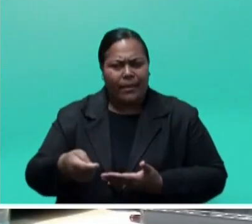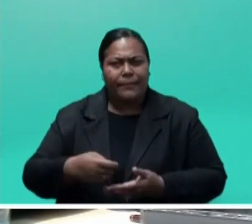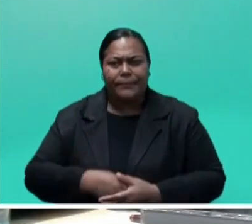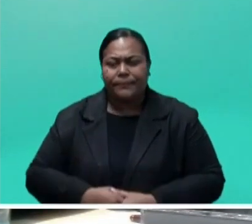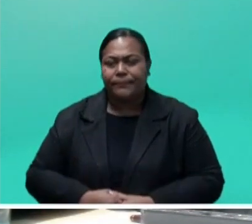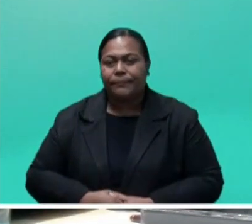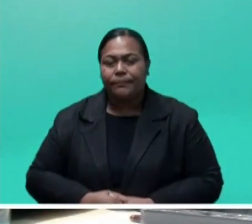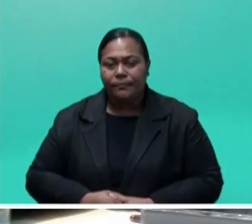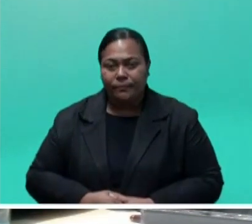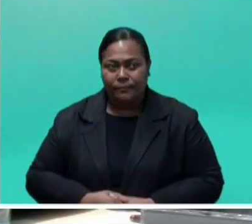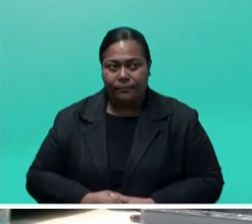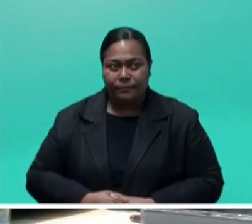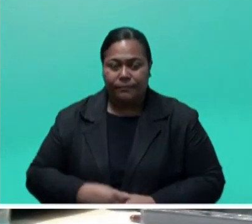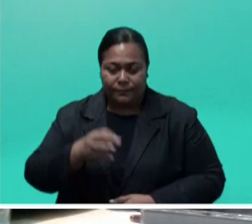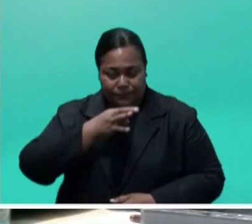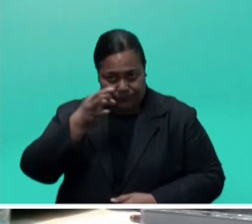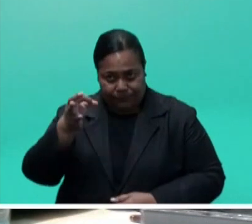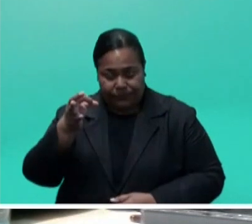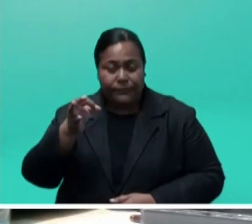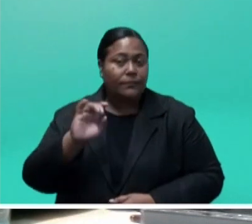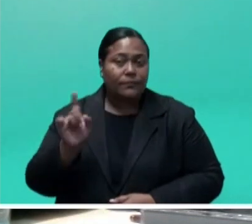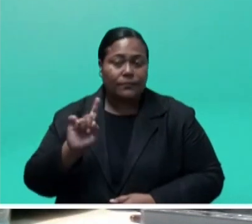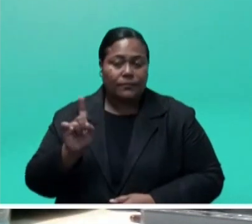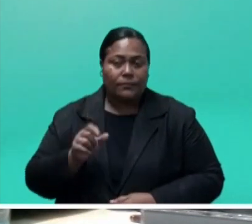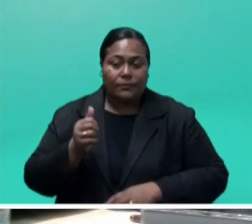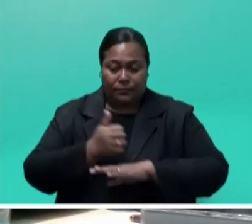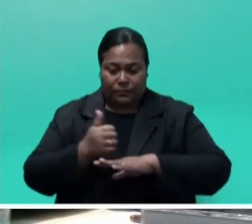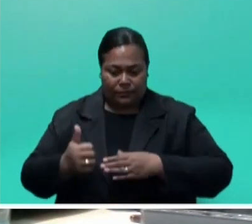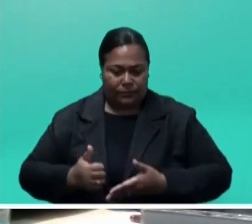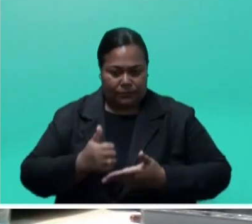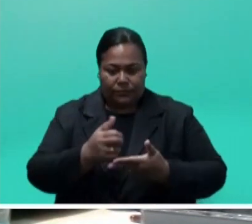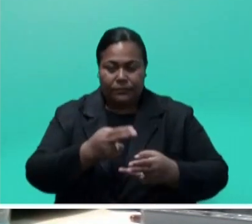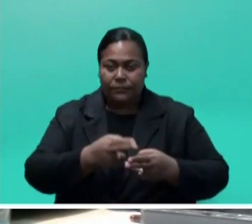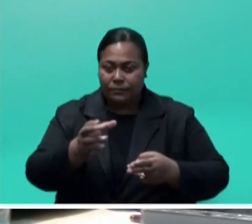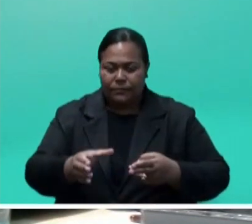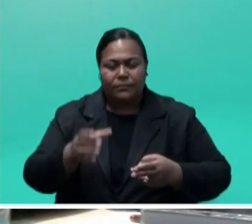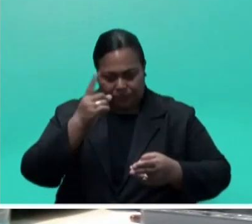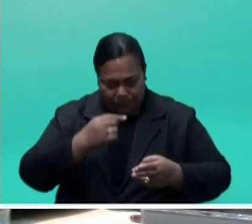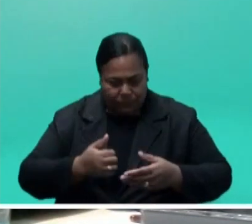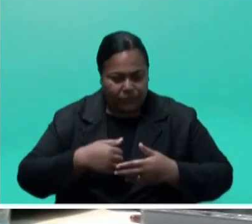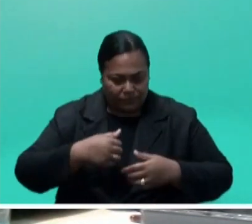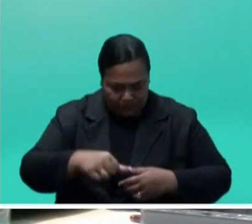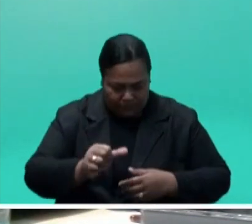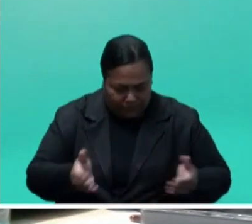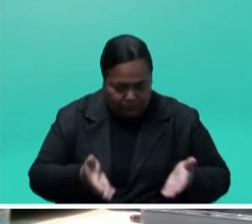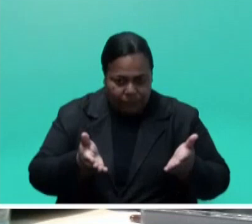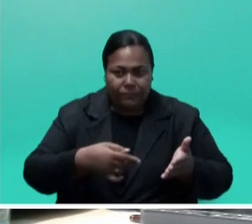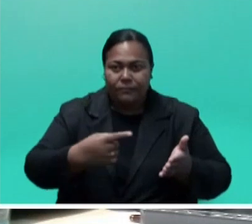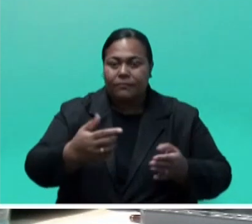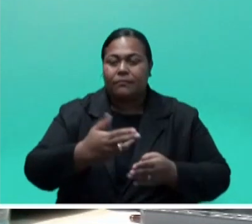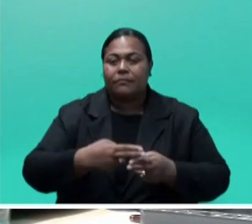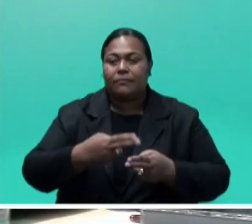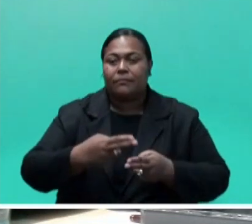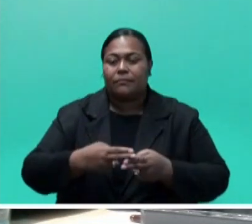Speaker, a request was made for the government to assist these farmers to allow them to continue farming. Based on the Cabinet's